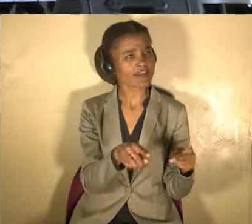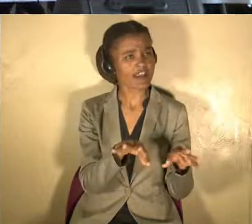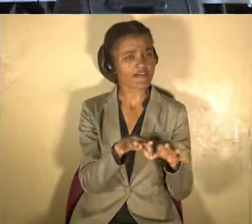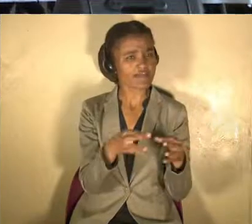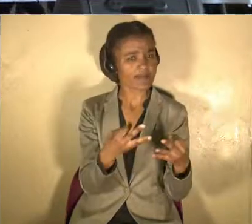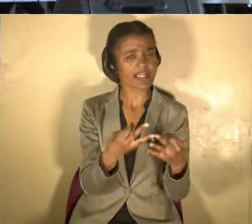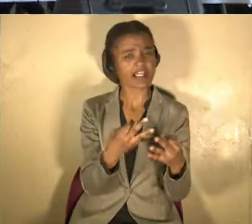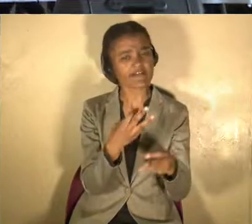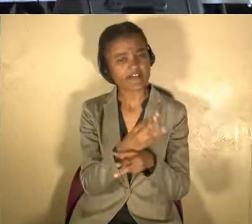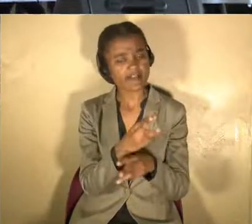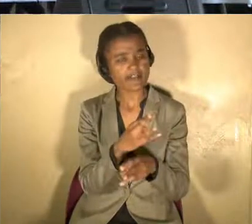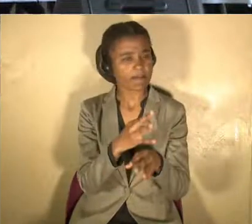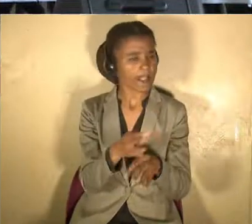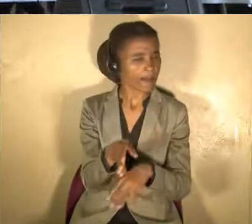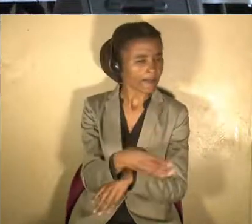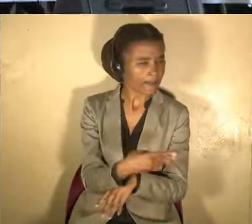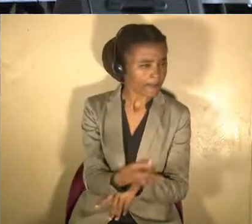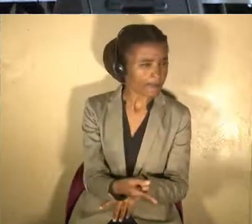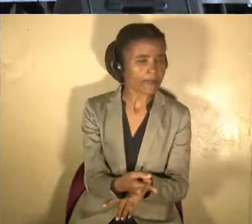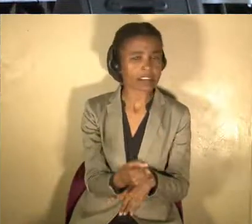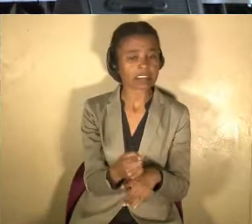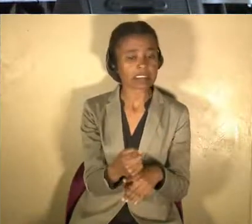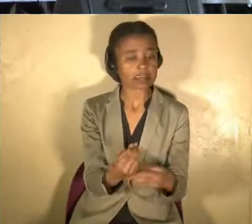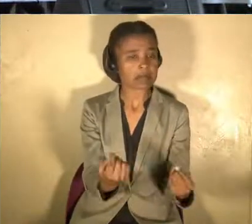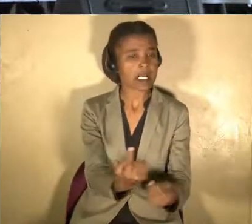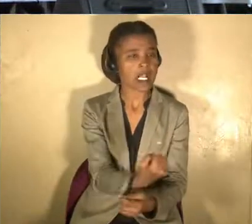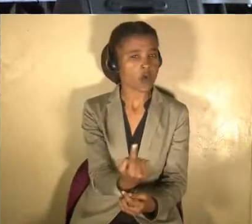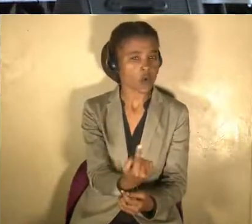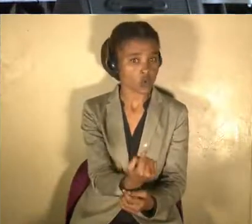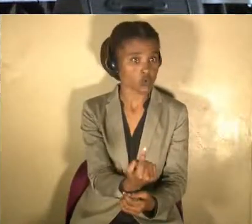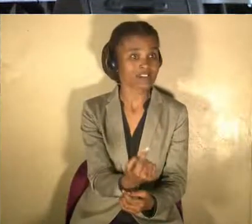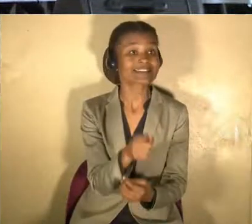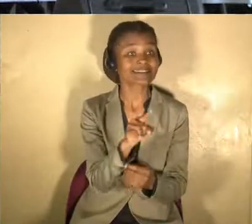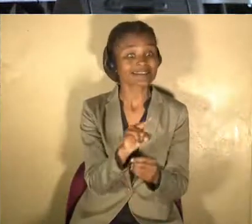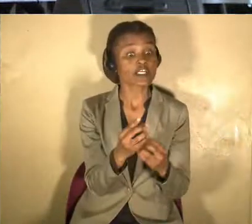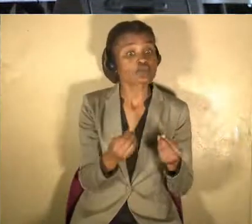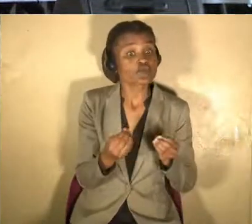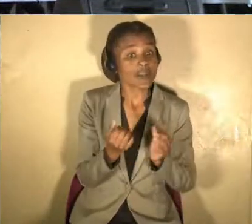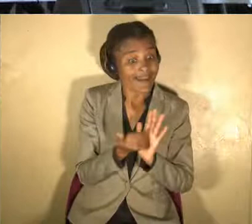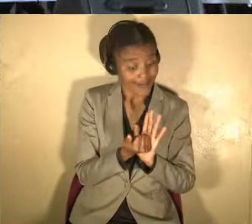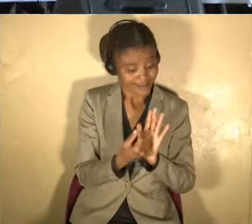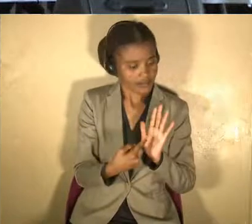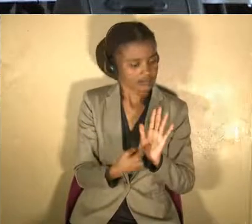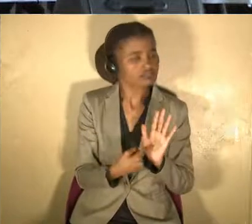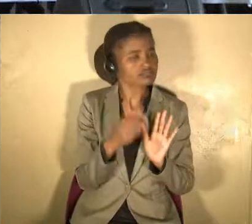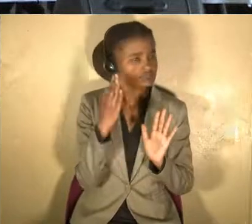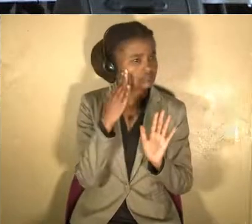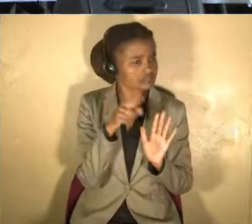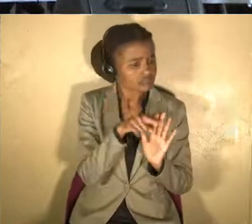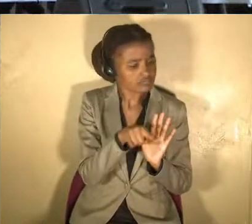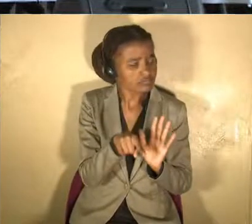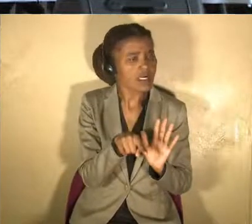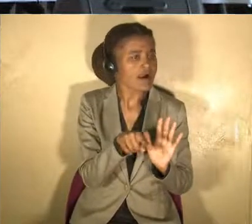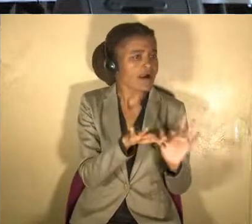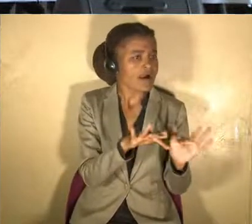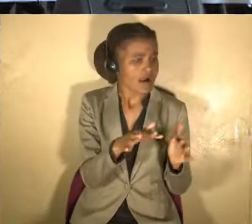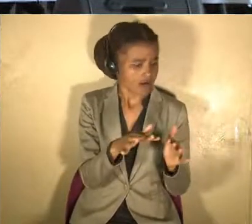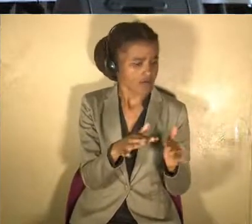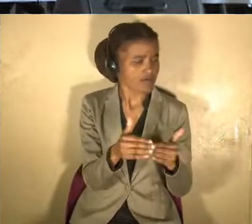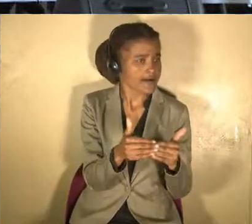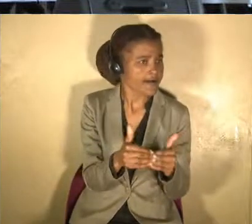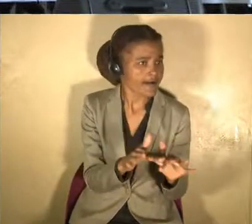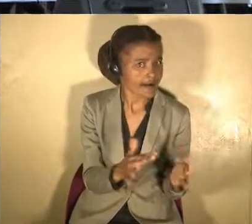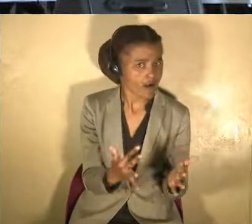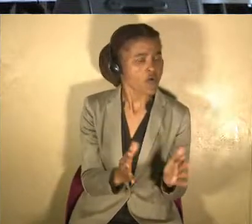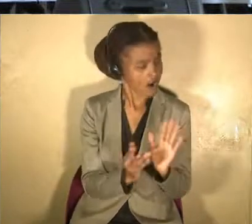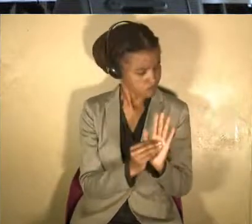The Children's Act it's a provision for banabao. Let's say